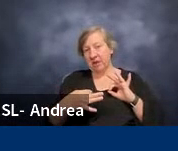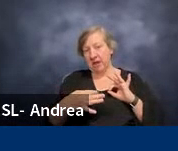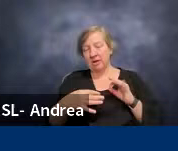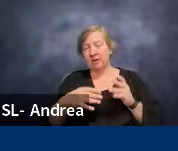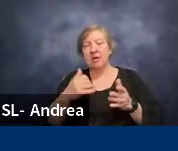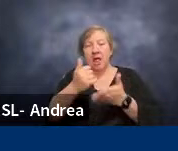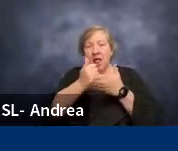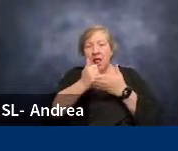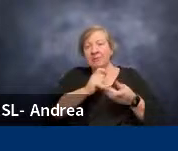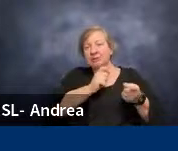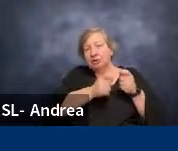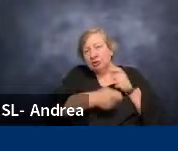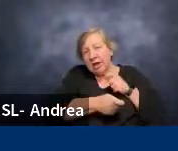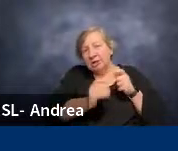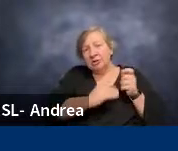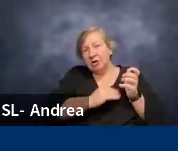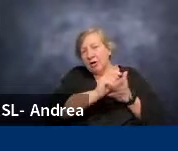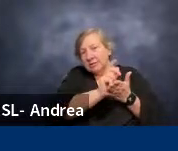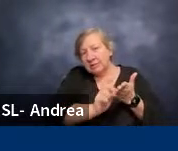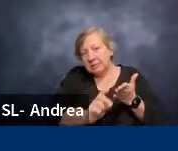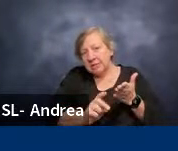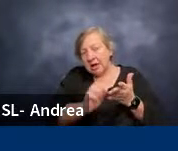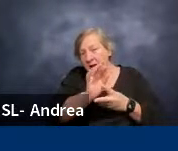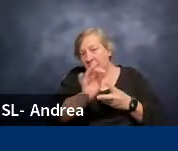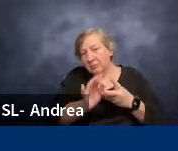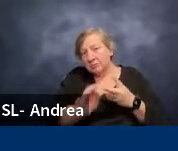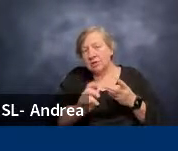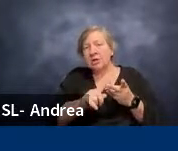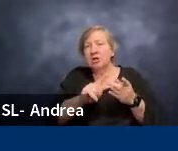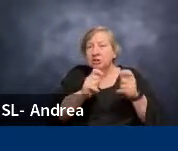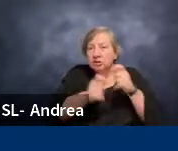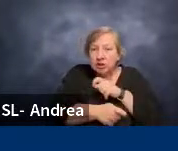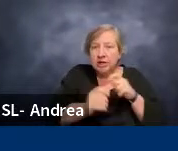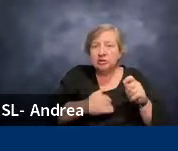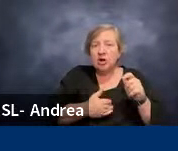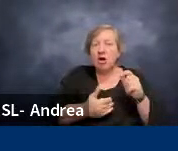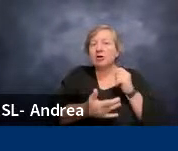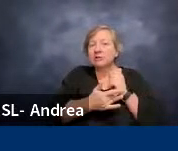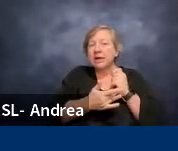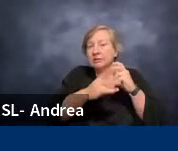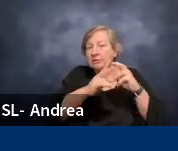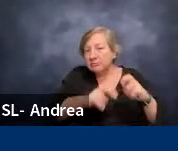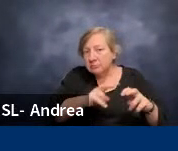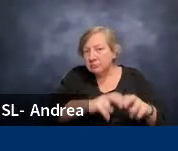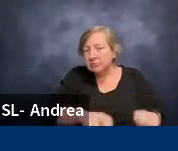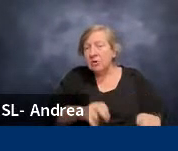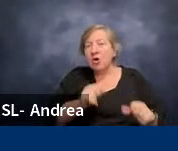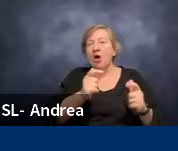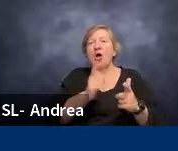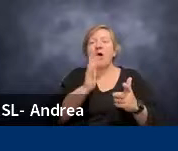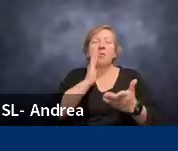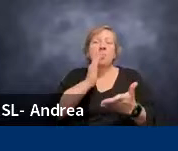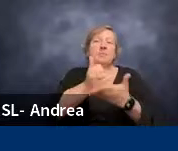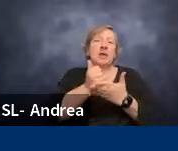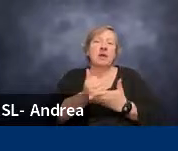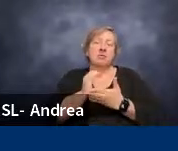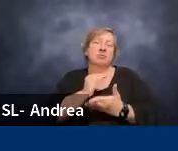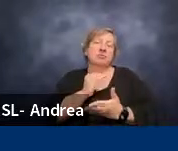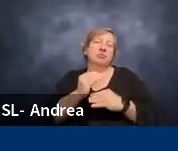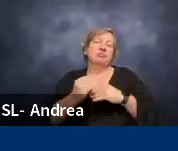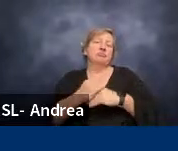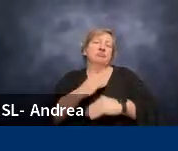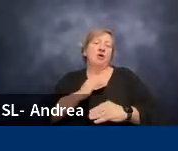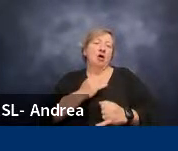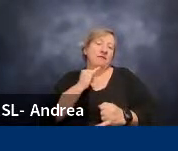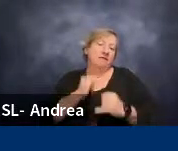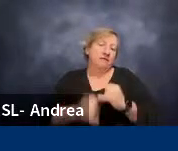refine our design options, update technical analysis, but all of those will be used to inform our final